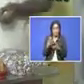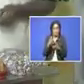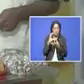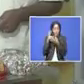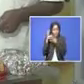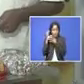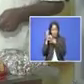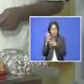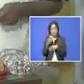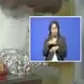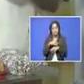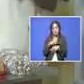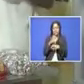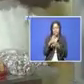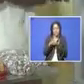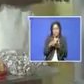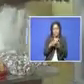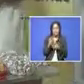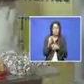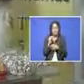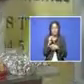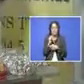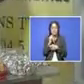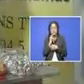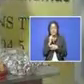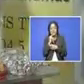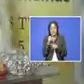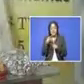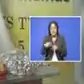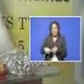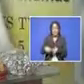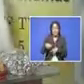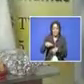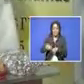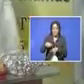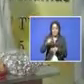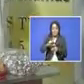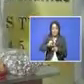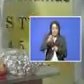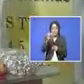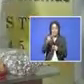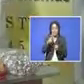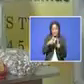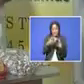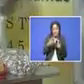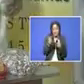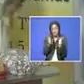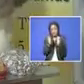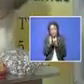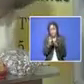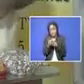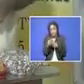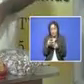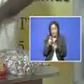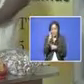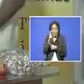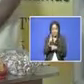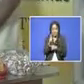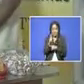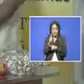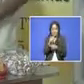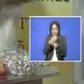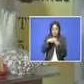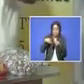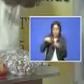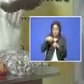do in the red and green color as well. We do candy canes in large or small sizes. We do swirls any